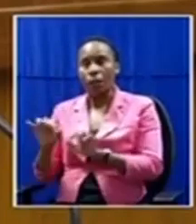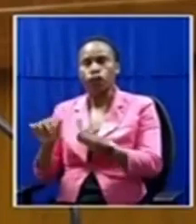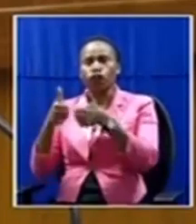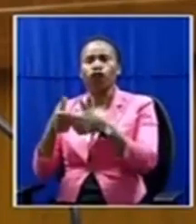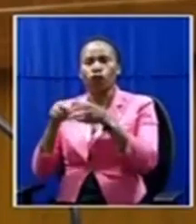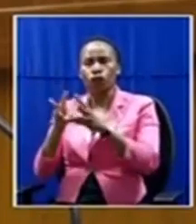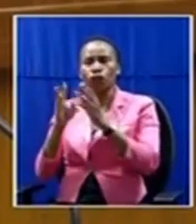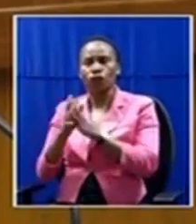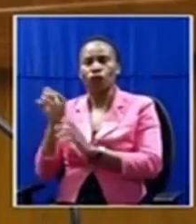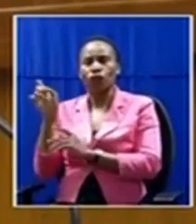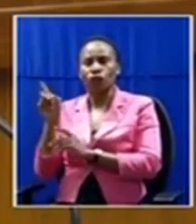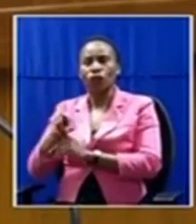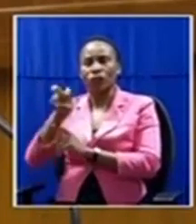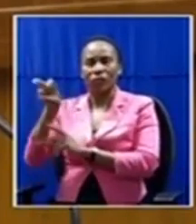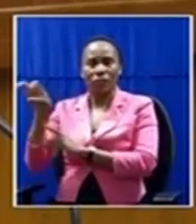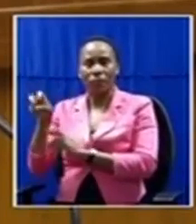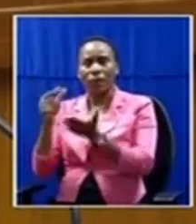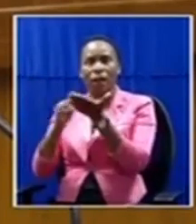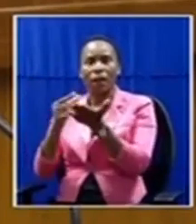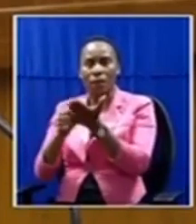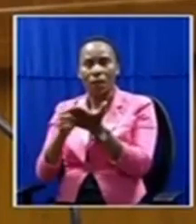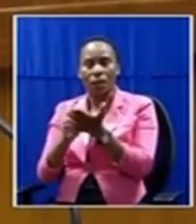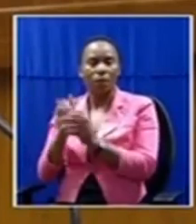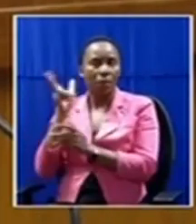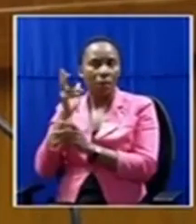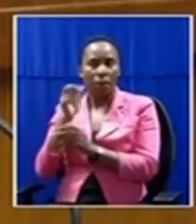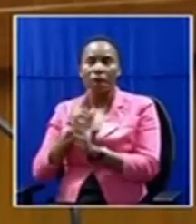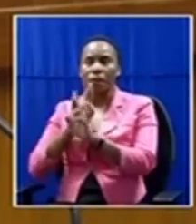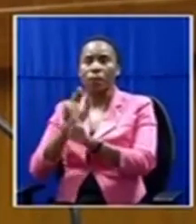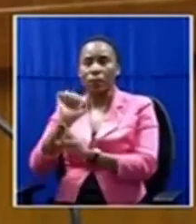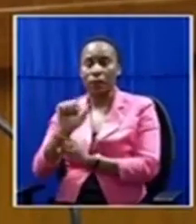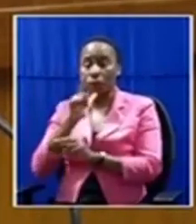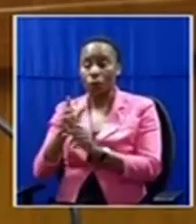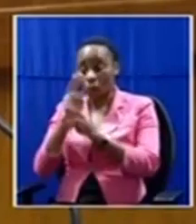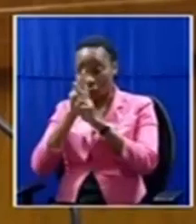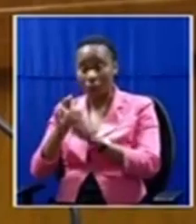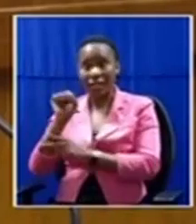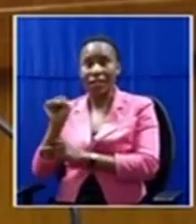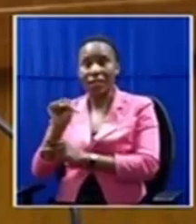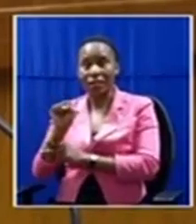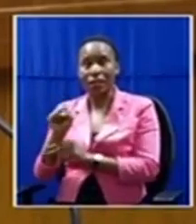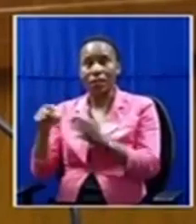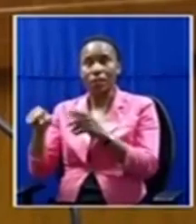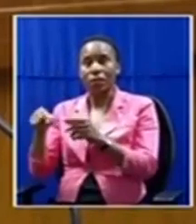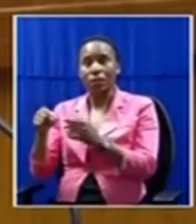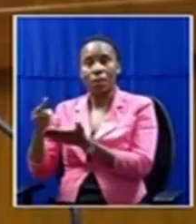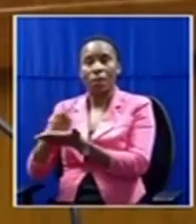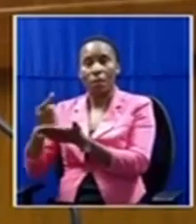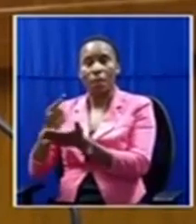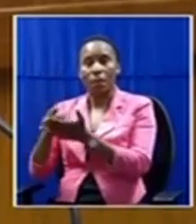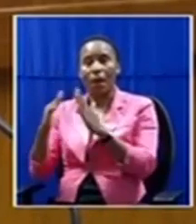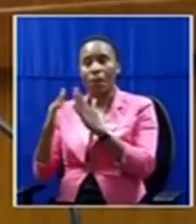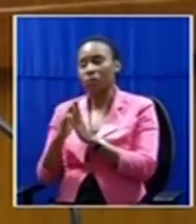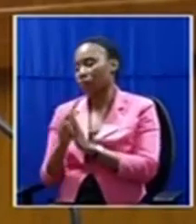telling Honorable Stian Hazen, I listened to their report, which was debated by the House a few